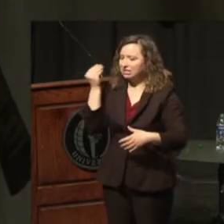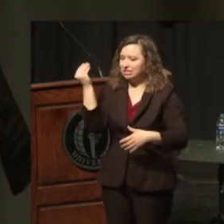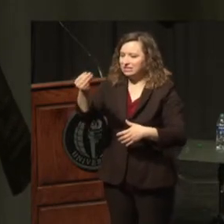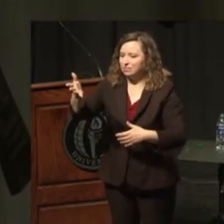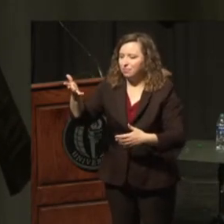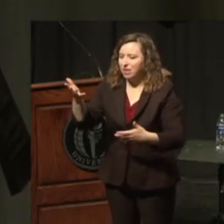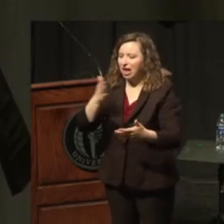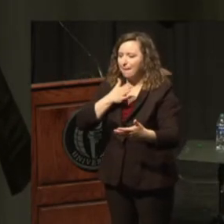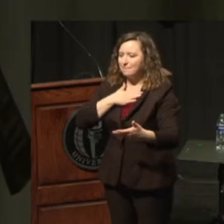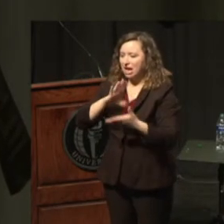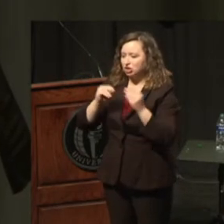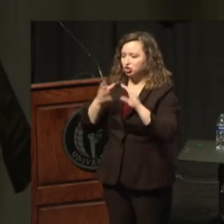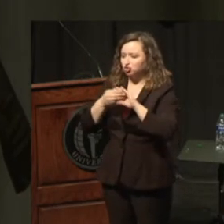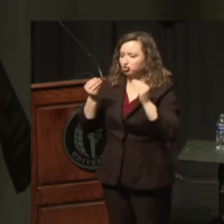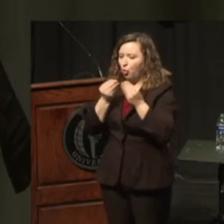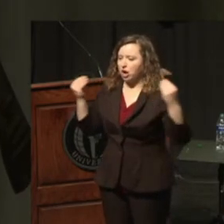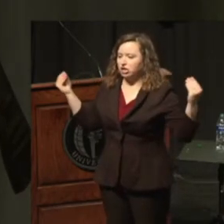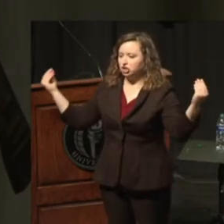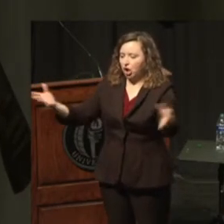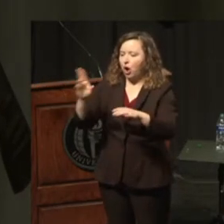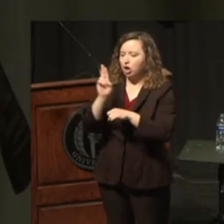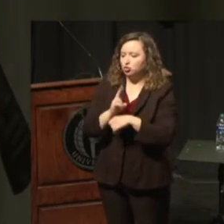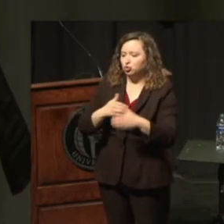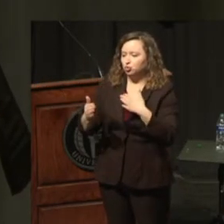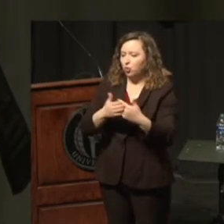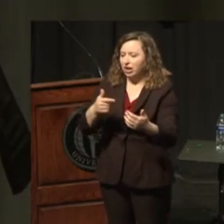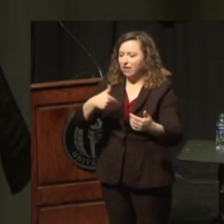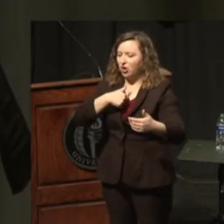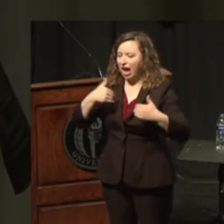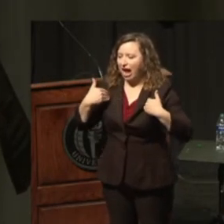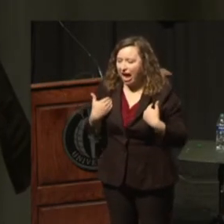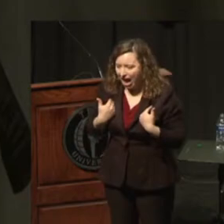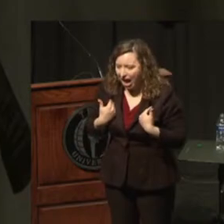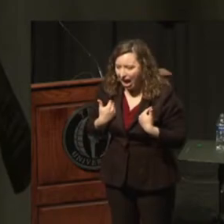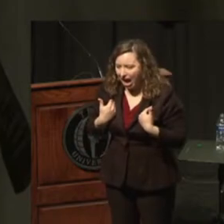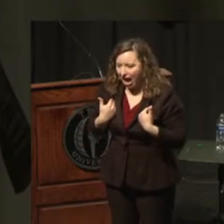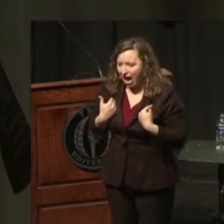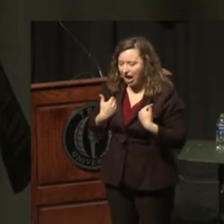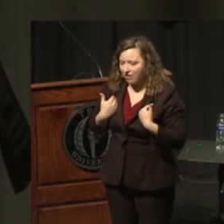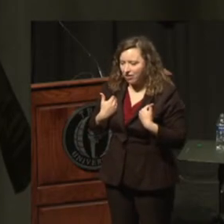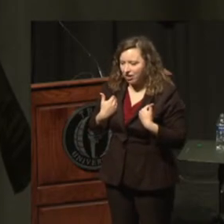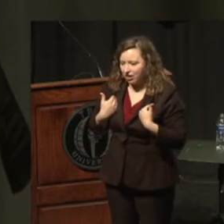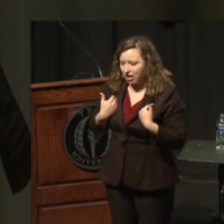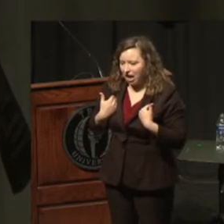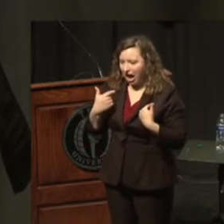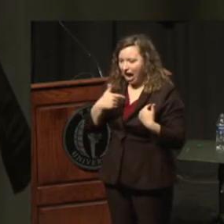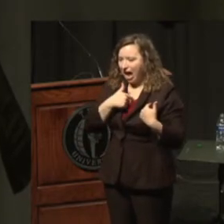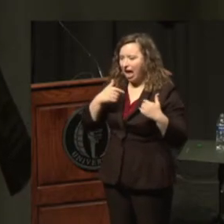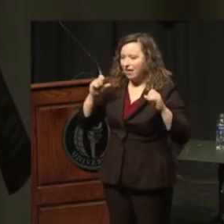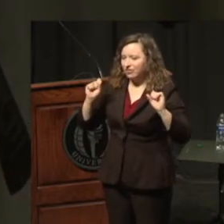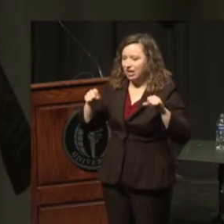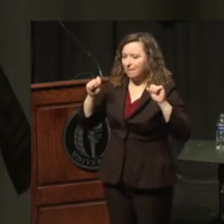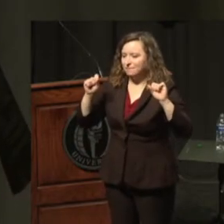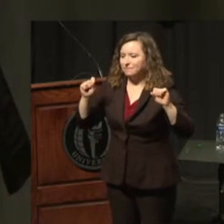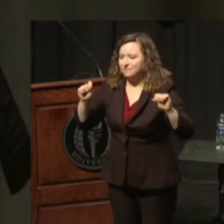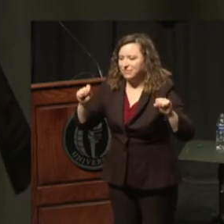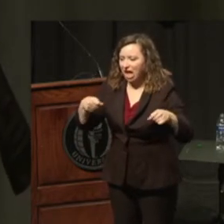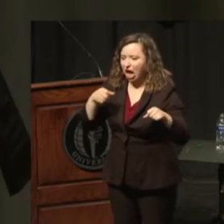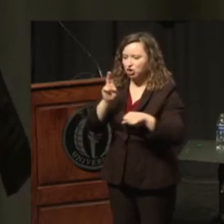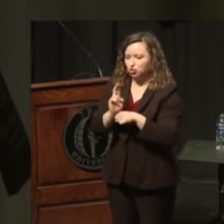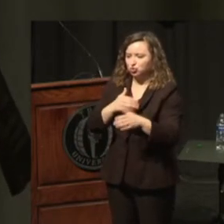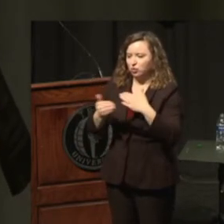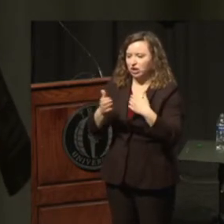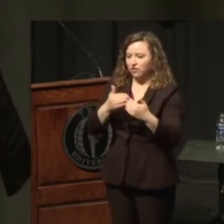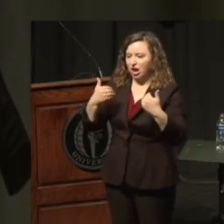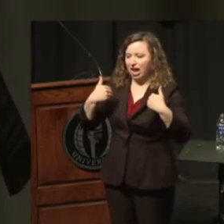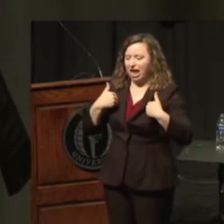story, right? I use what I got because I can talk. I use what I got because I think I have an ability to put together a message. I use what I got